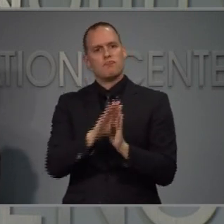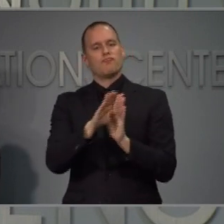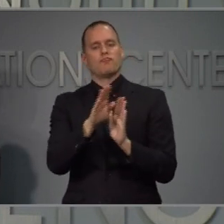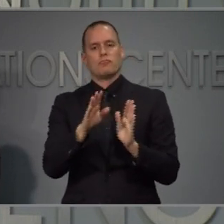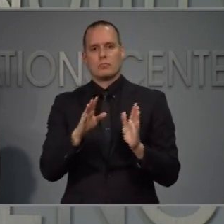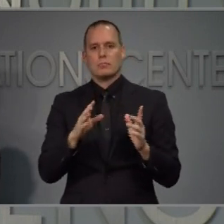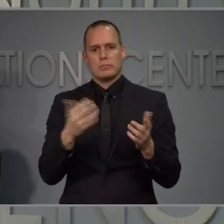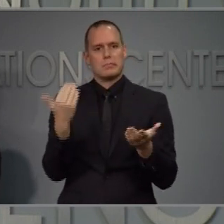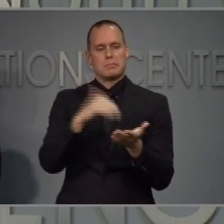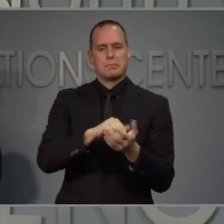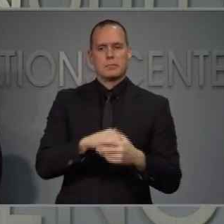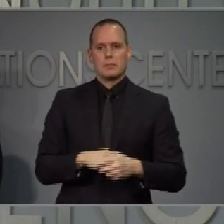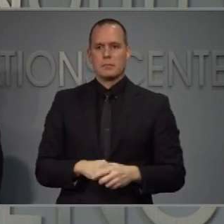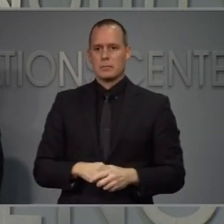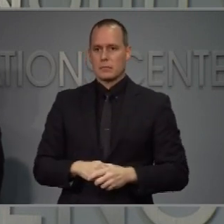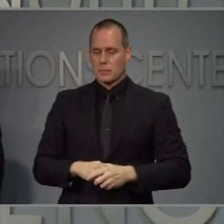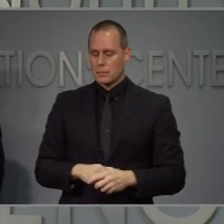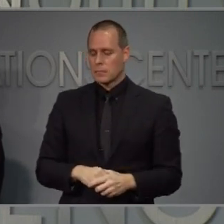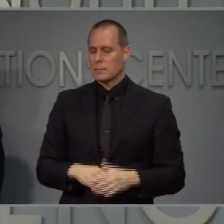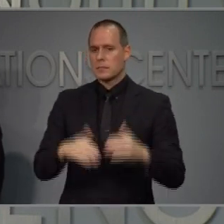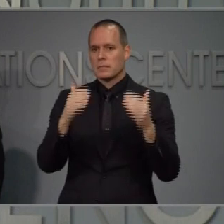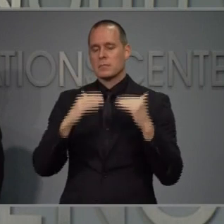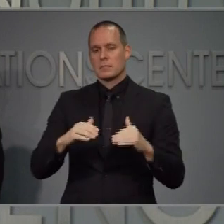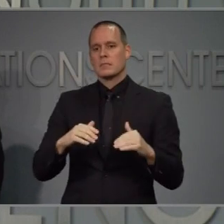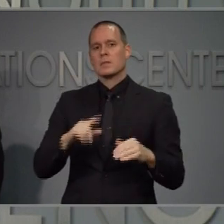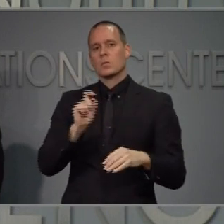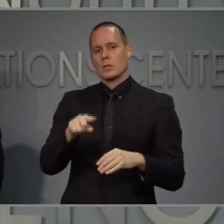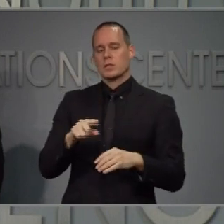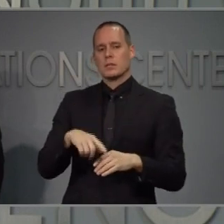Jonathan Alexander, News and Observer.